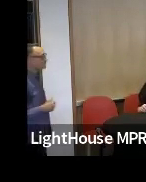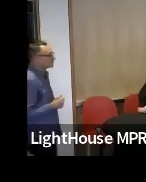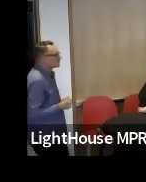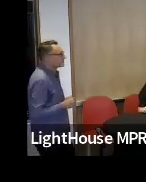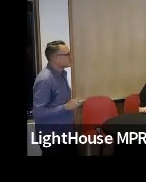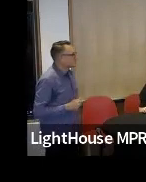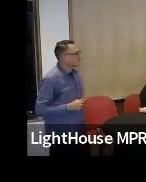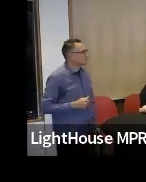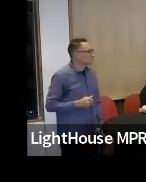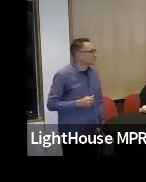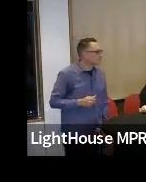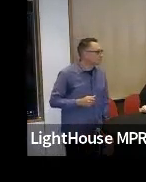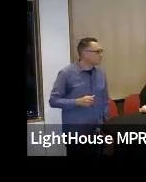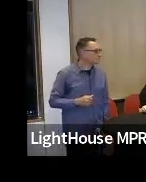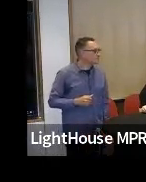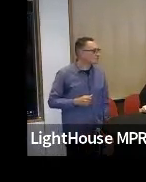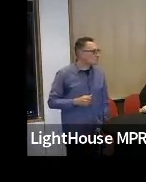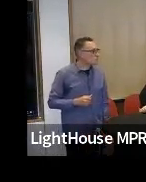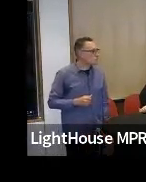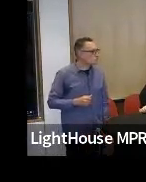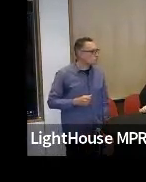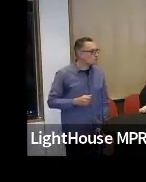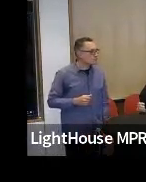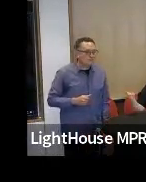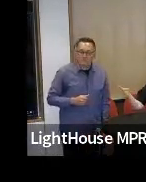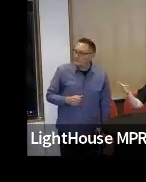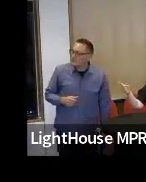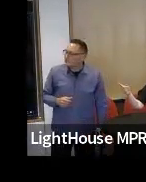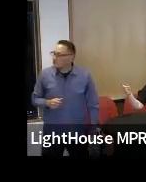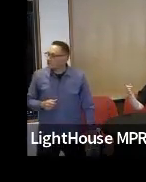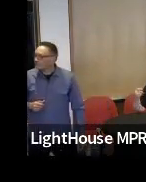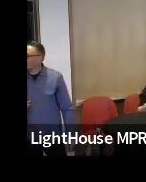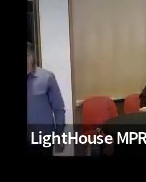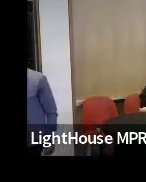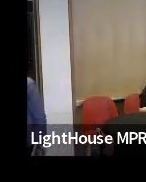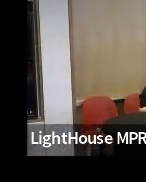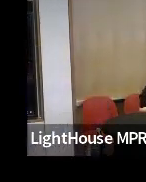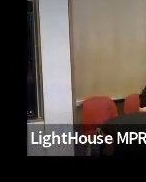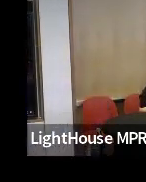We help distribute or share a little bit if needed. Are they?